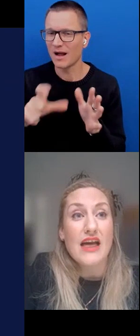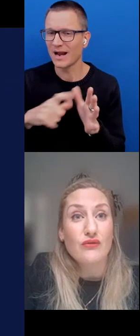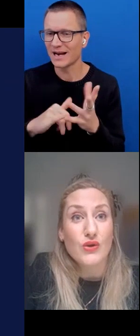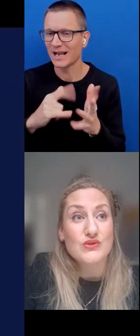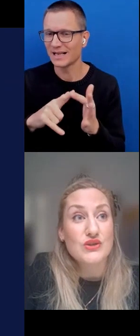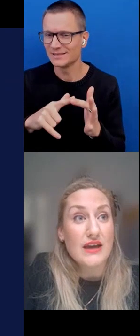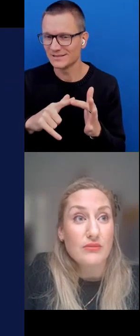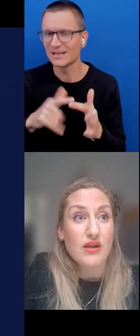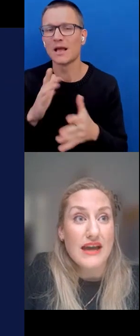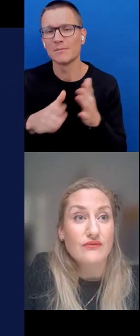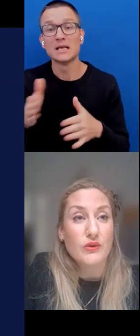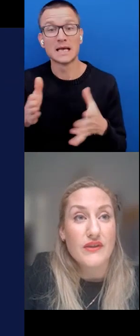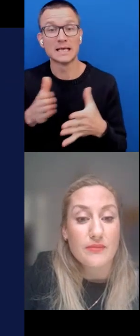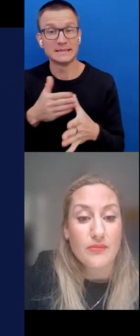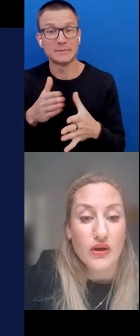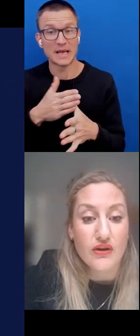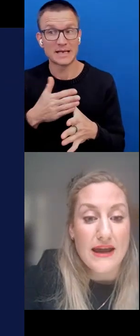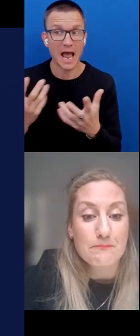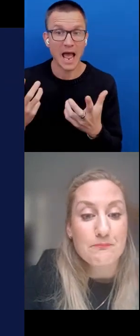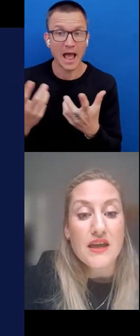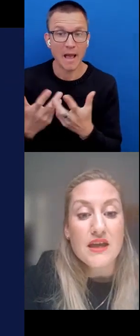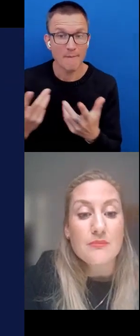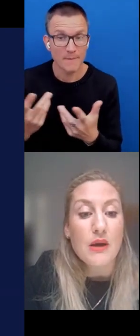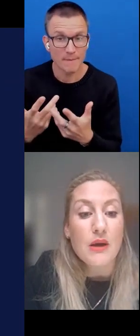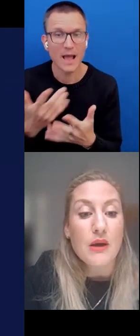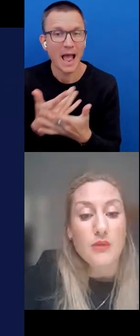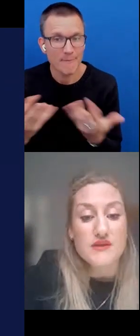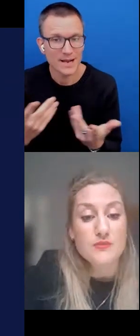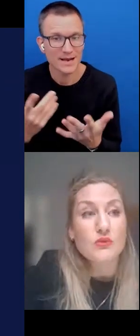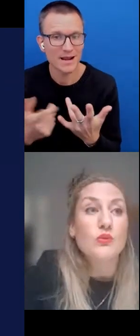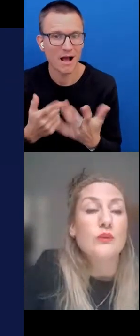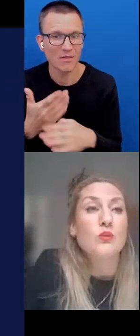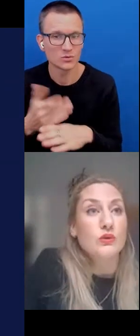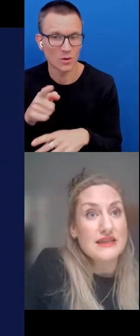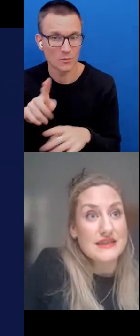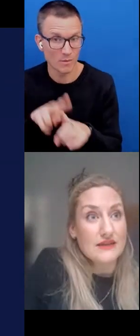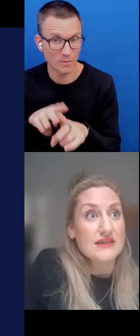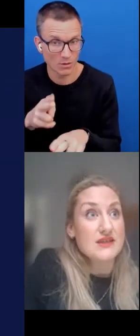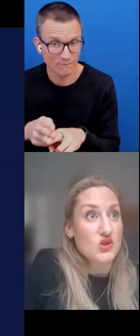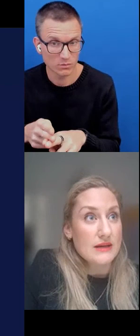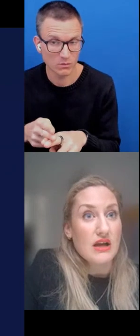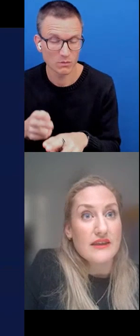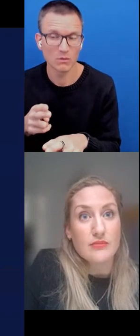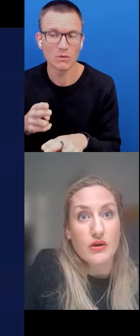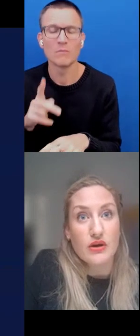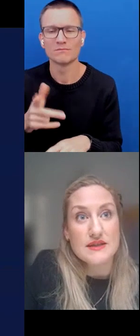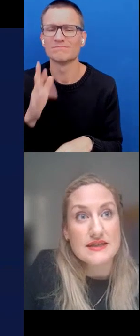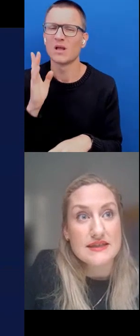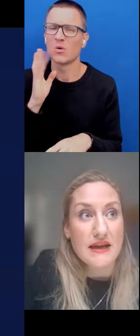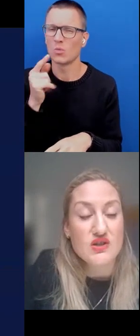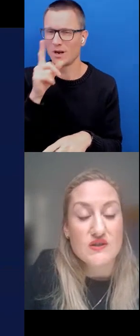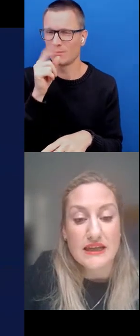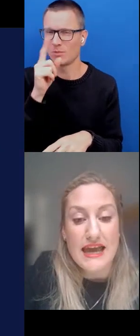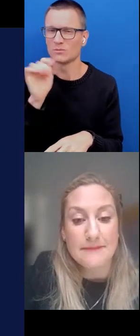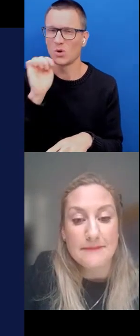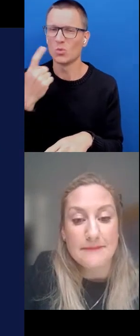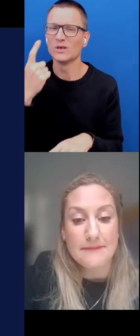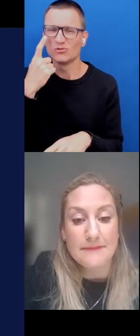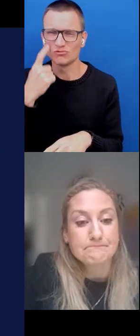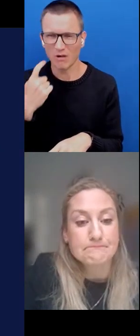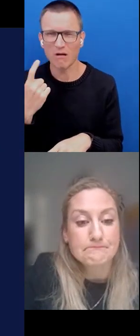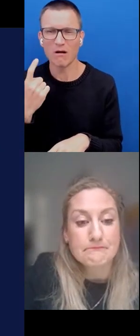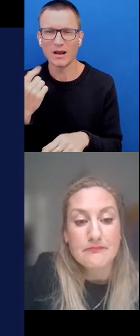how many other roles you have applied for within the program. But wherever possible, we will endeavour to streamline the process as much as we